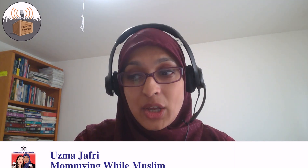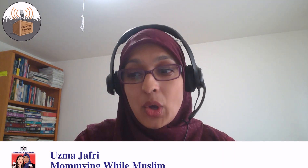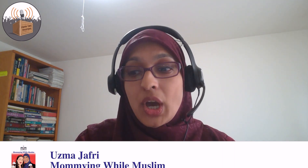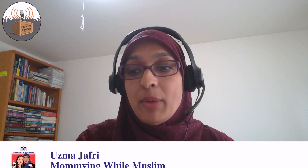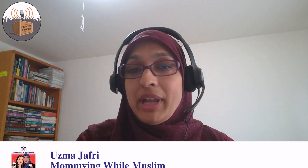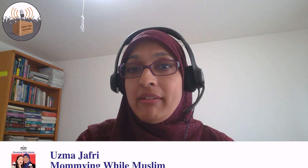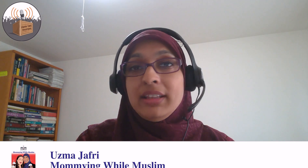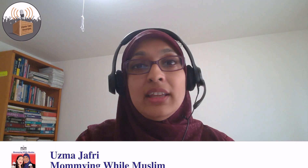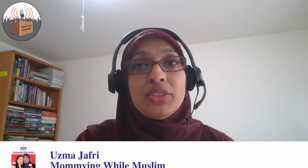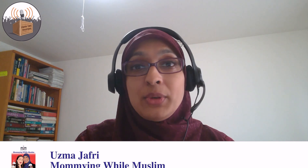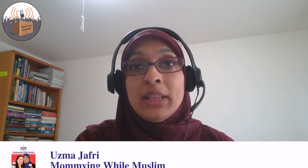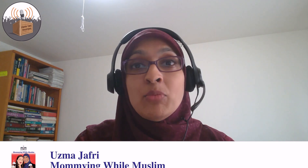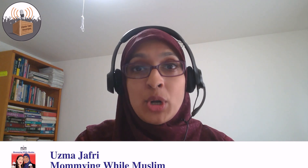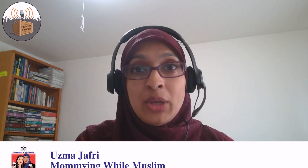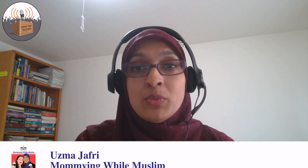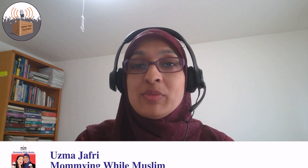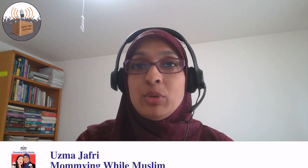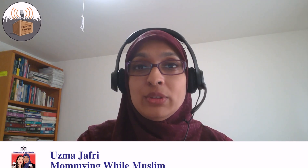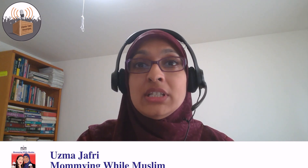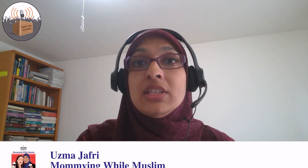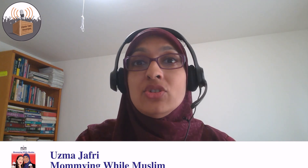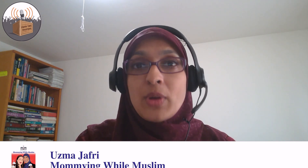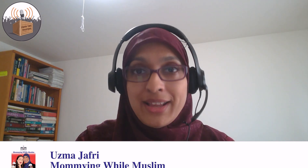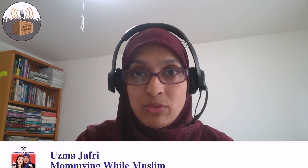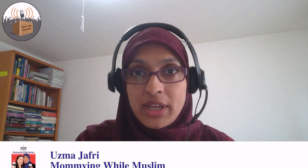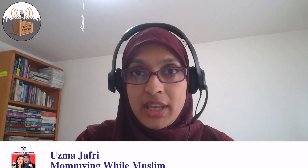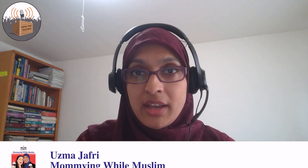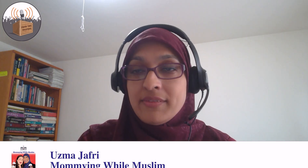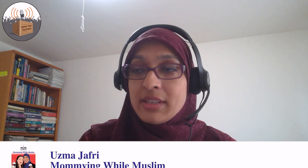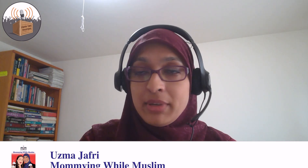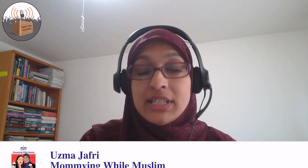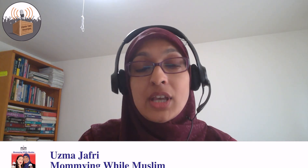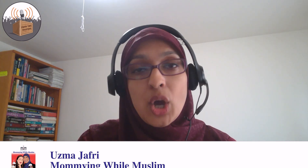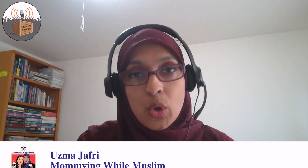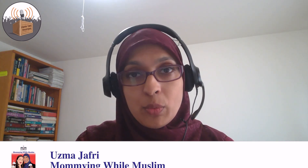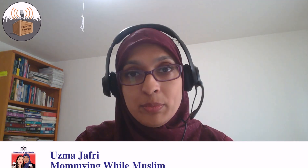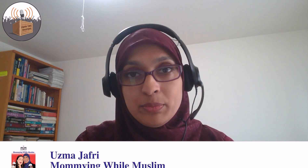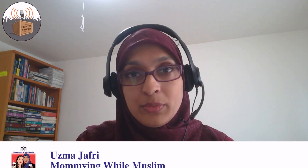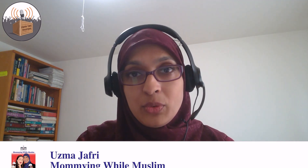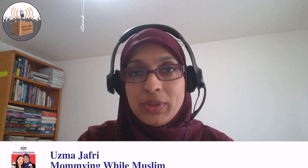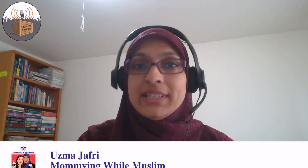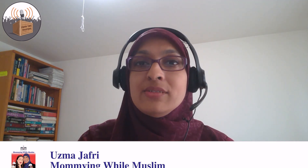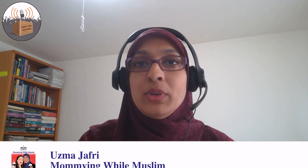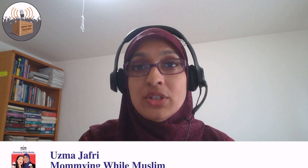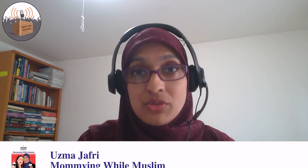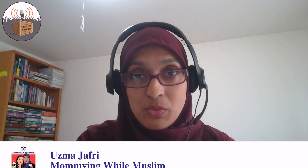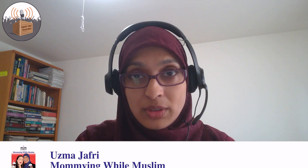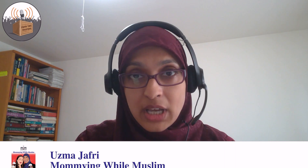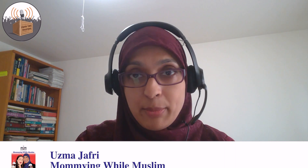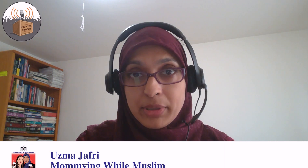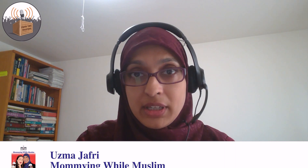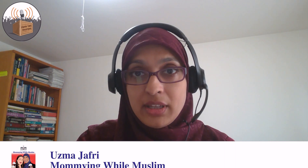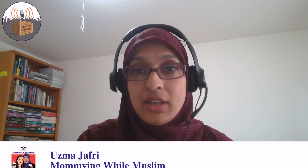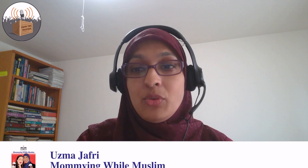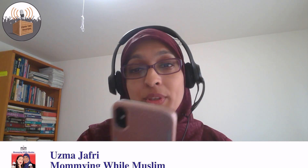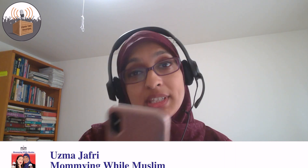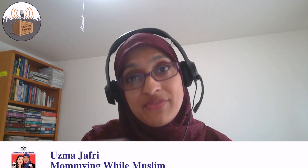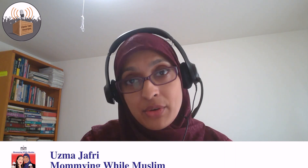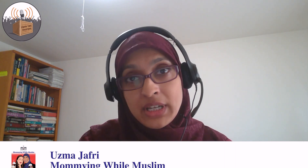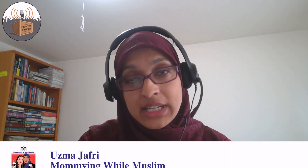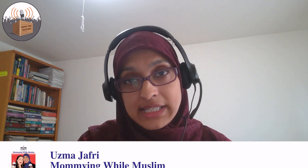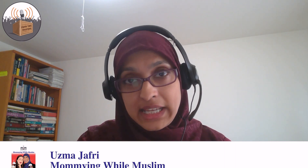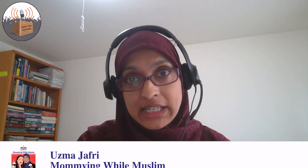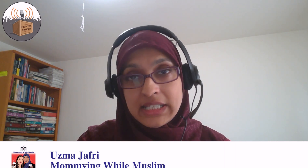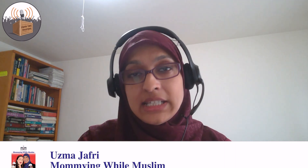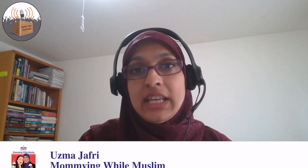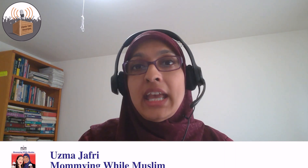apparently at three in the morning, was pulled into the driveway of somebody's home with his windows rolled up, with